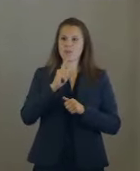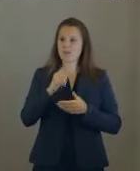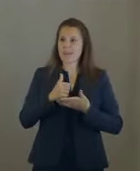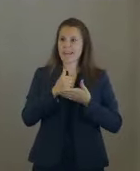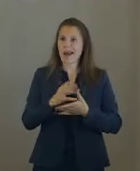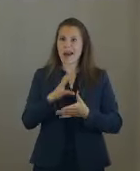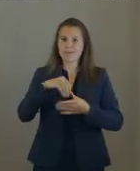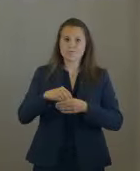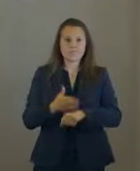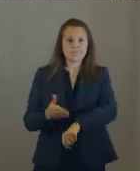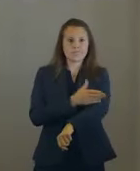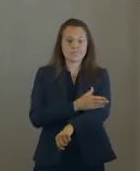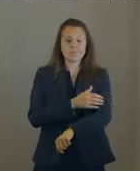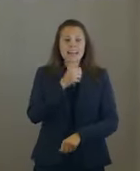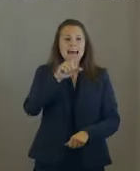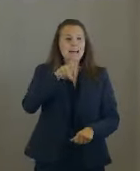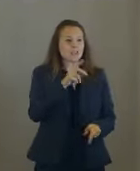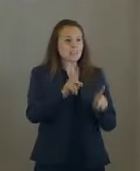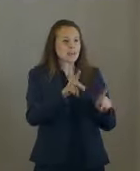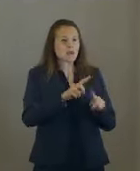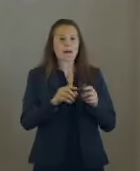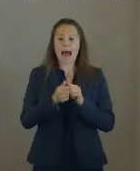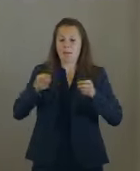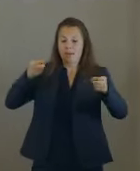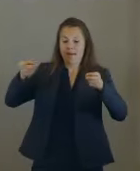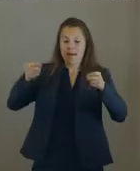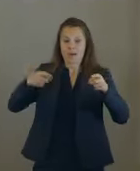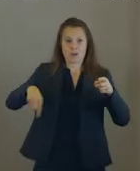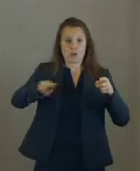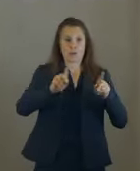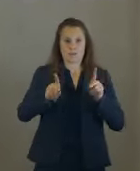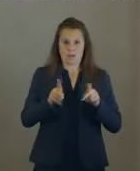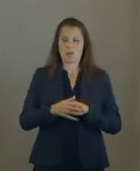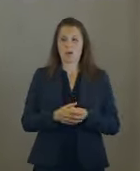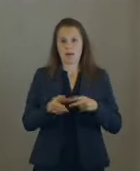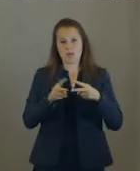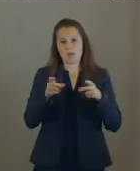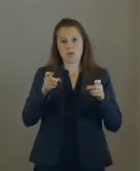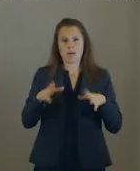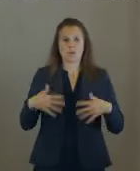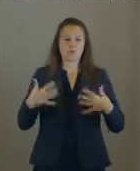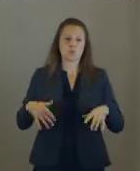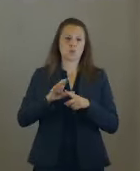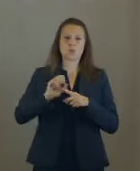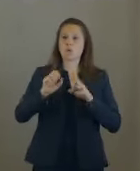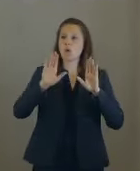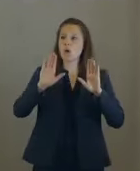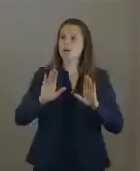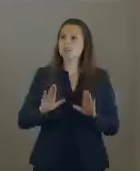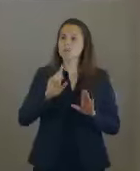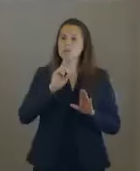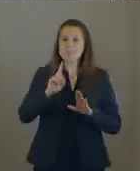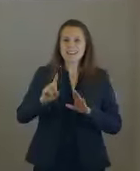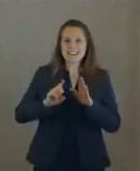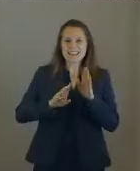progress. So it's more than people, it's managing the people. And I think they've done an excellent job of doing that, of inserting a